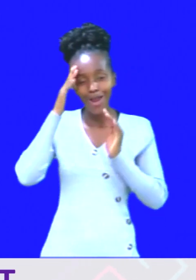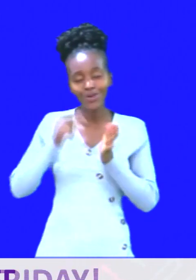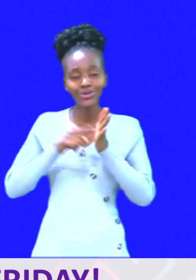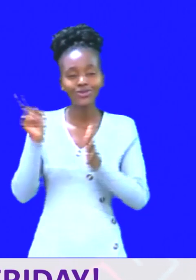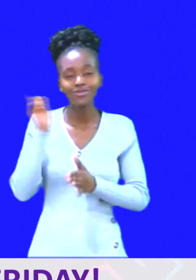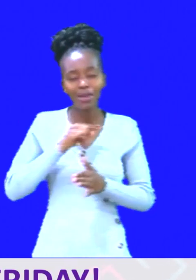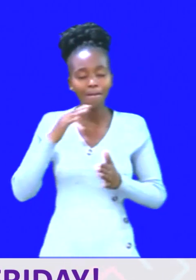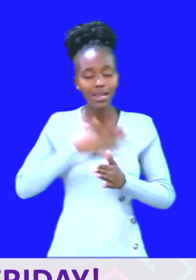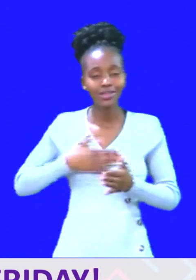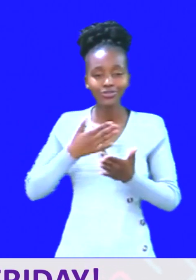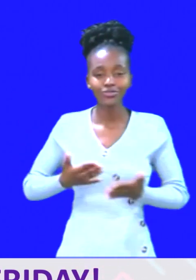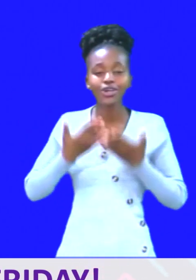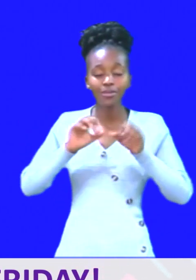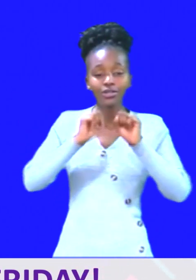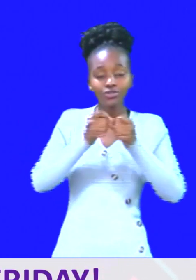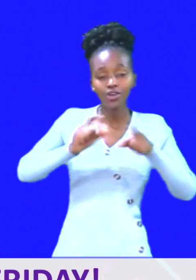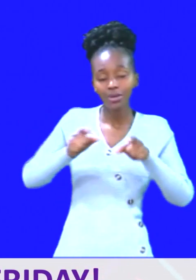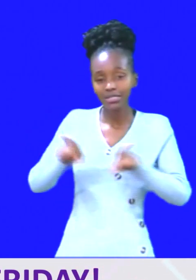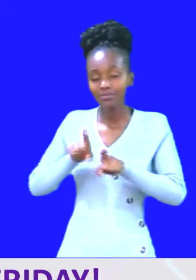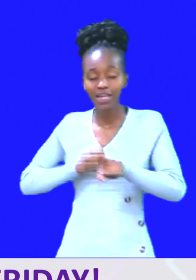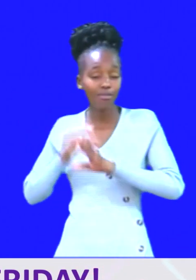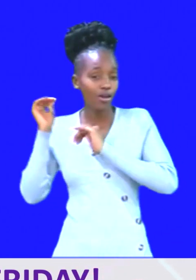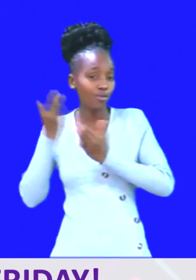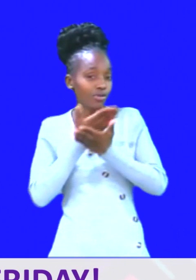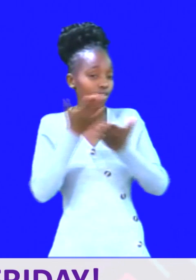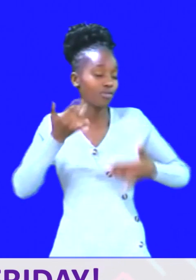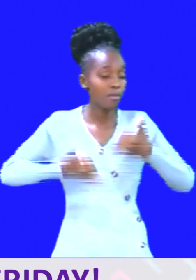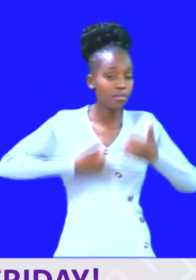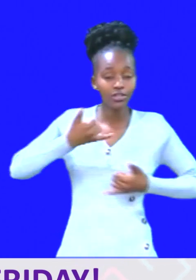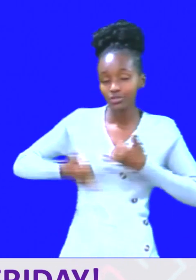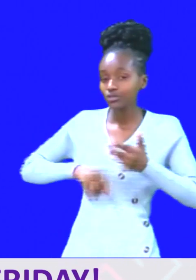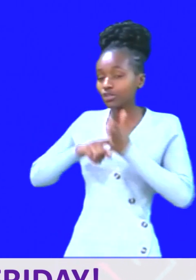social media and I hope umenjoy. Nimeasana.